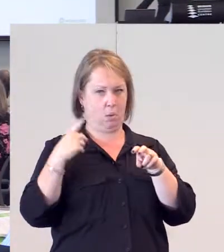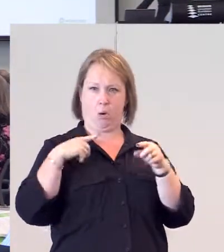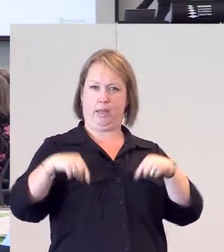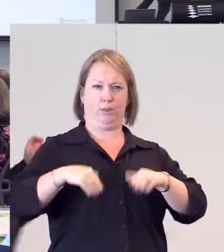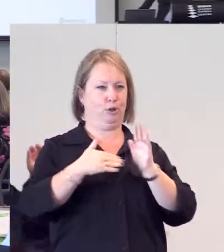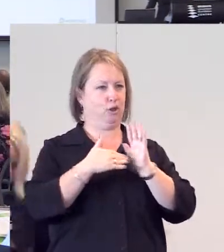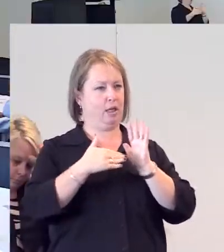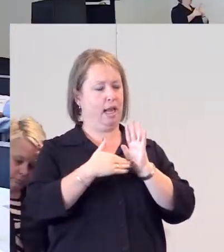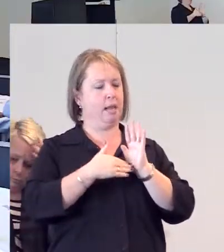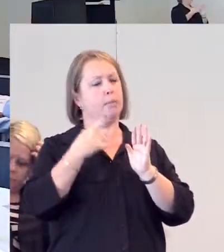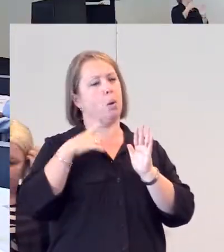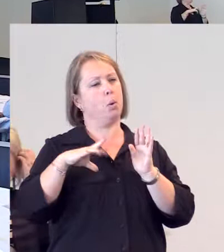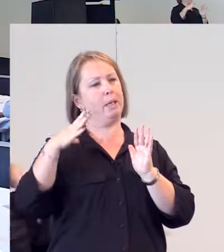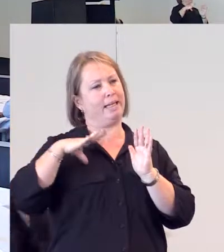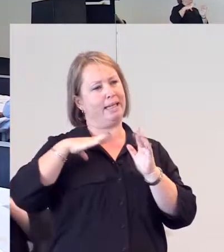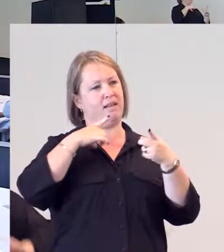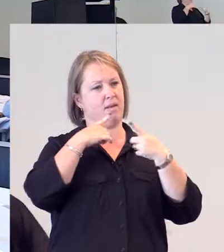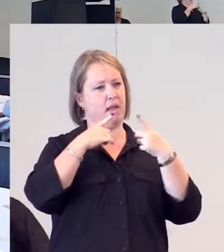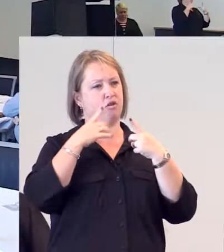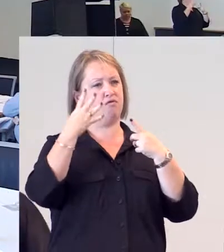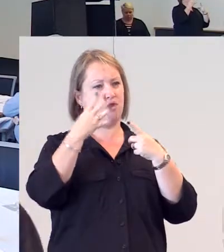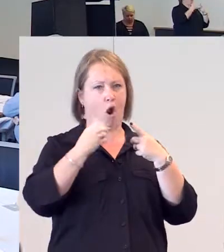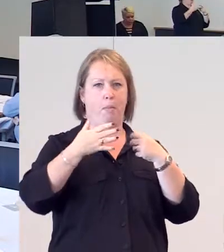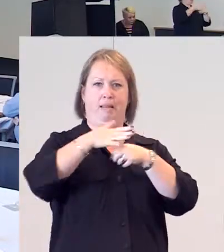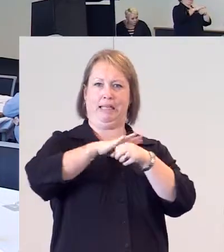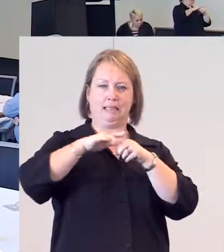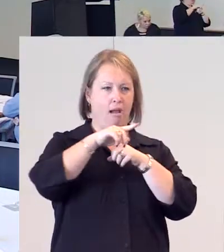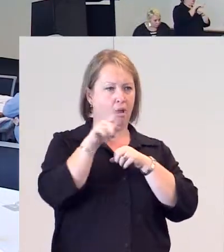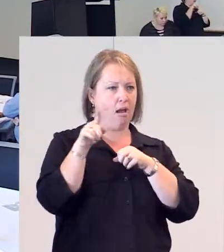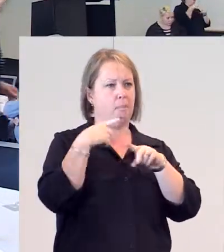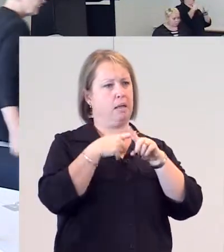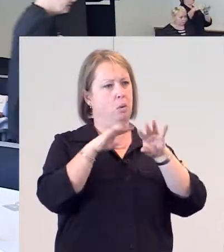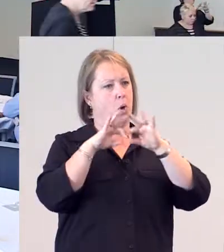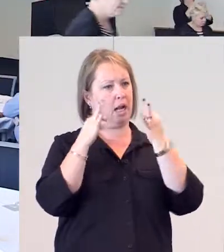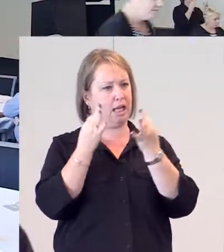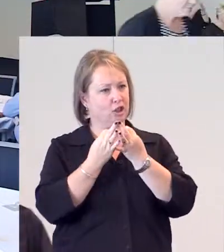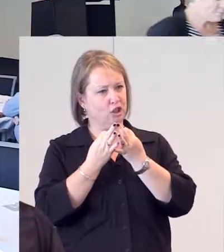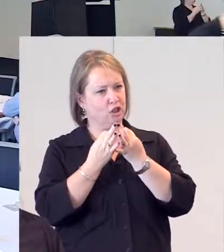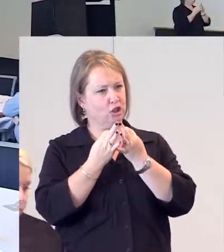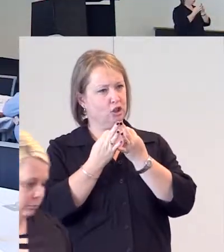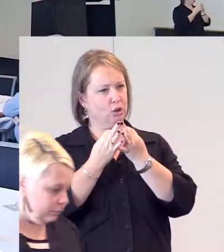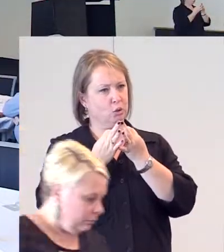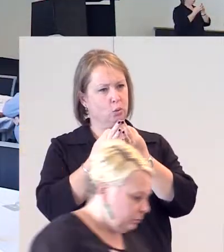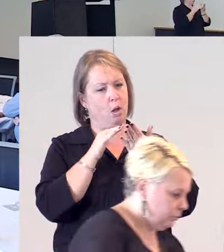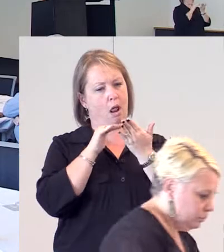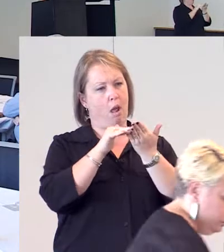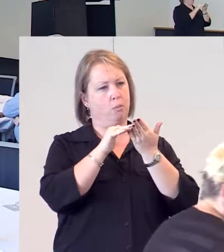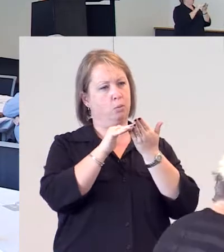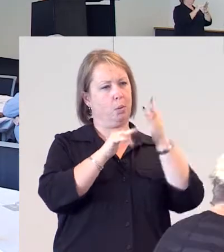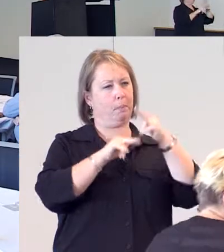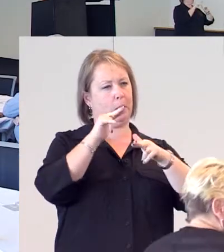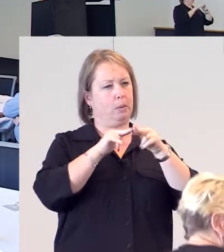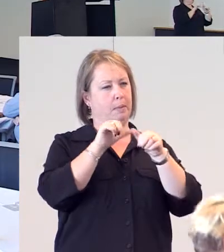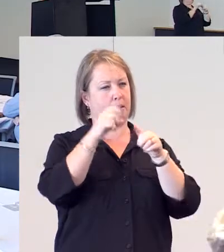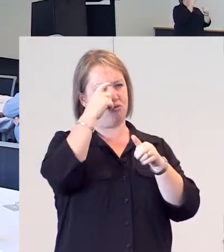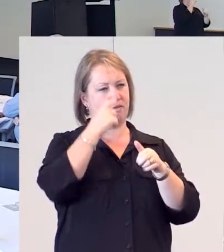the need for information from the sector and from organisations in order to actually build a better profile and improve